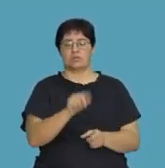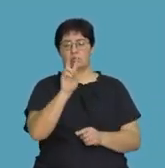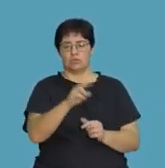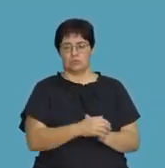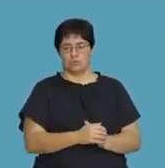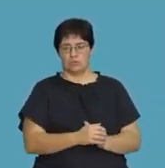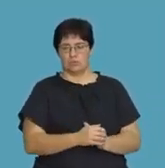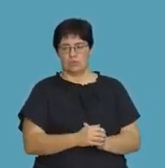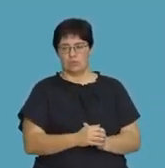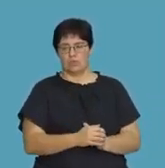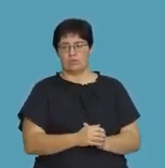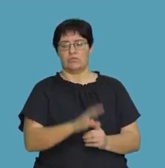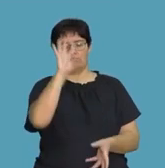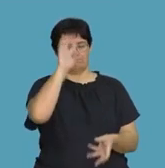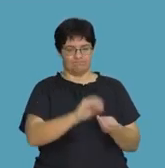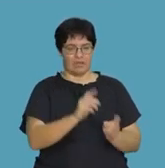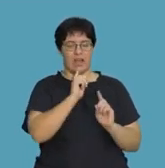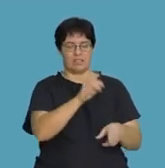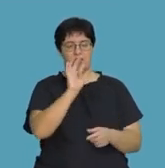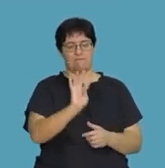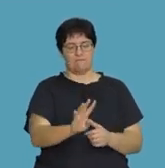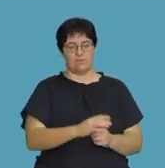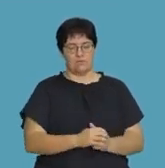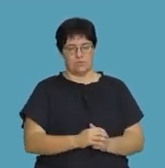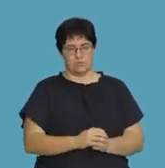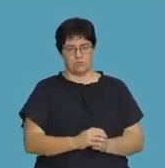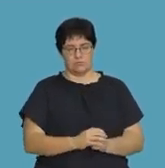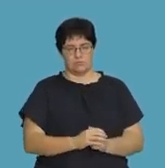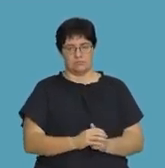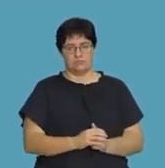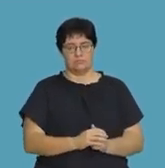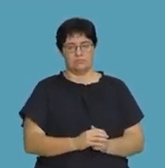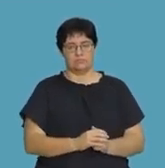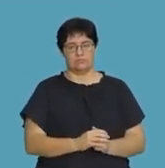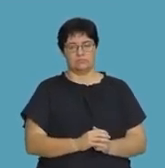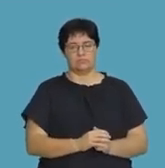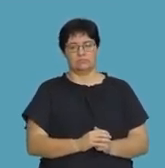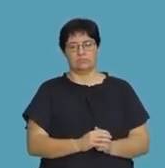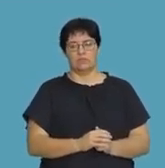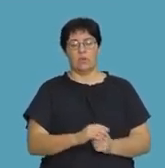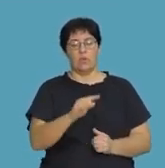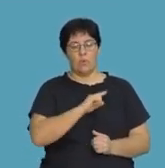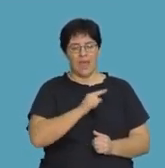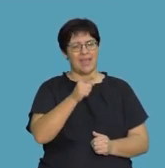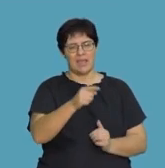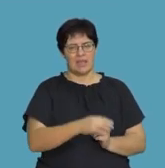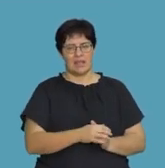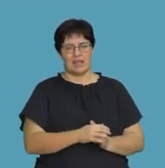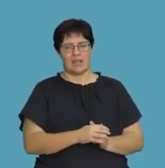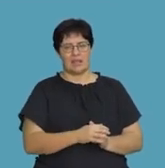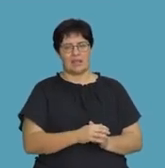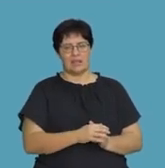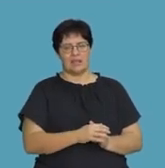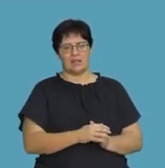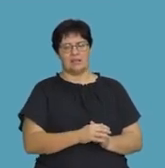as well, so I will be left with a 2 there, and then my final answer will be 4, right? And then because you guys have